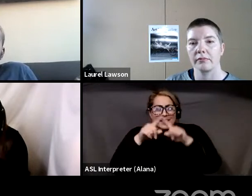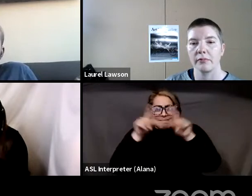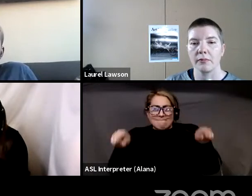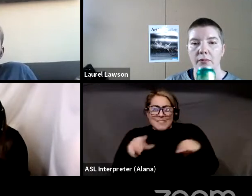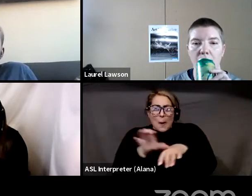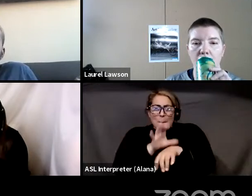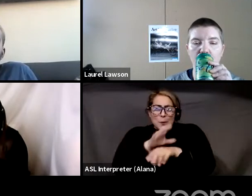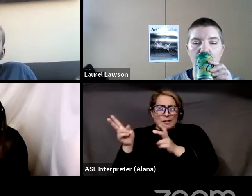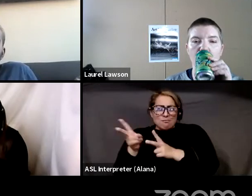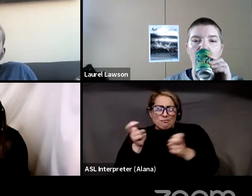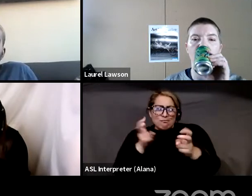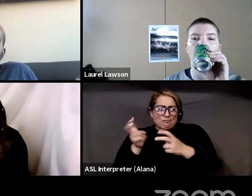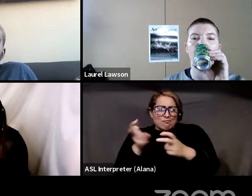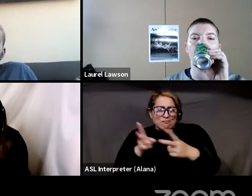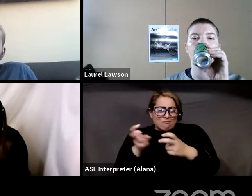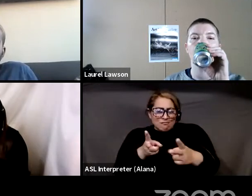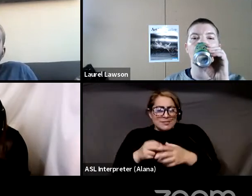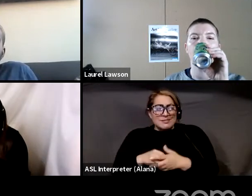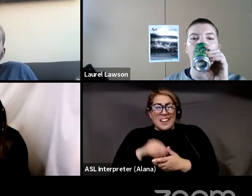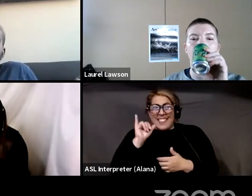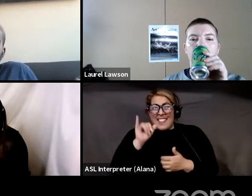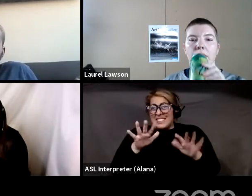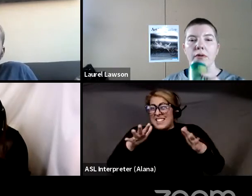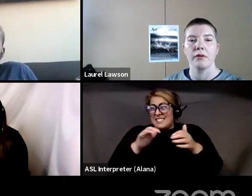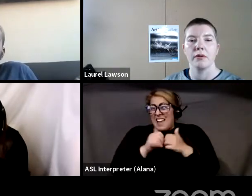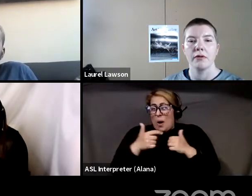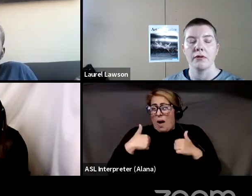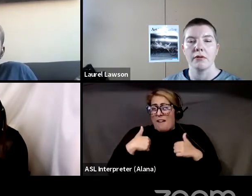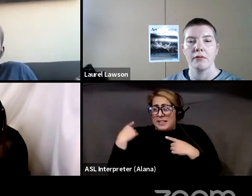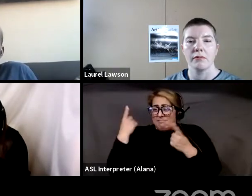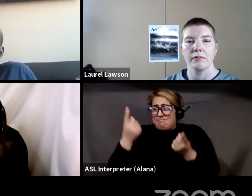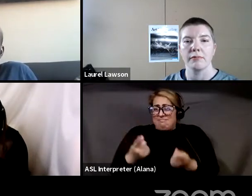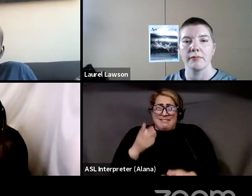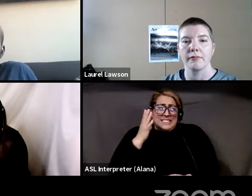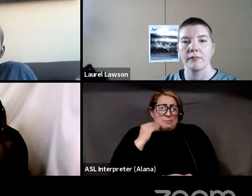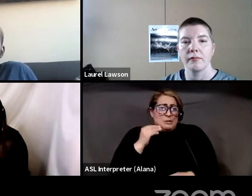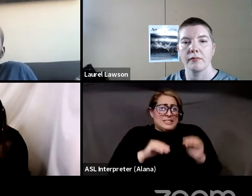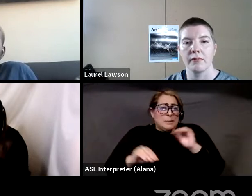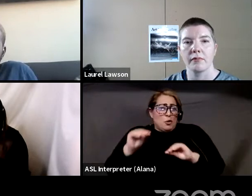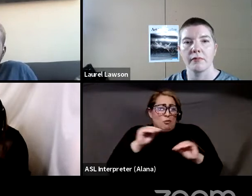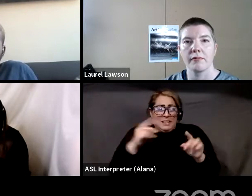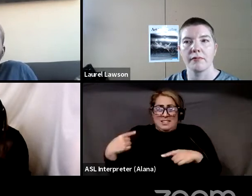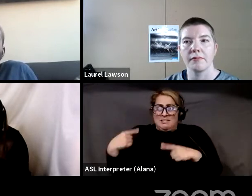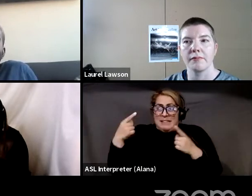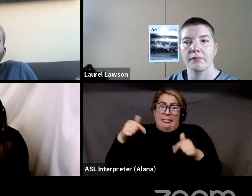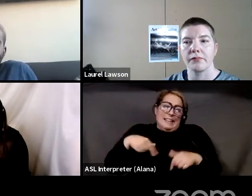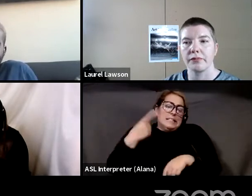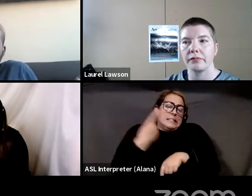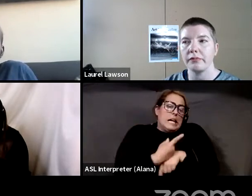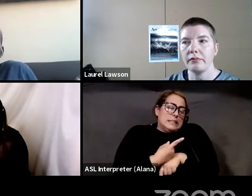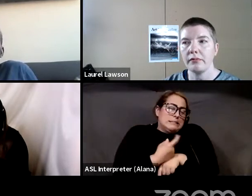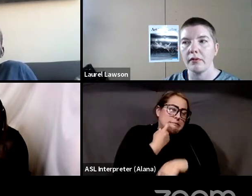So yeah, that's kind of how I've been experiencing movement these days.